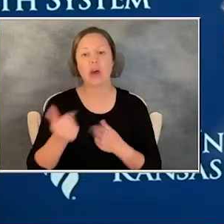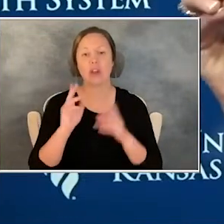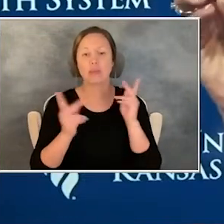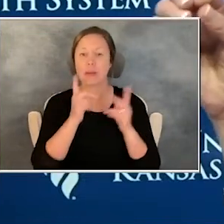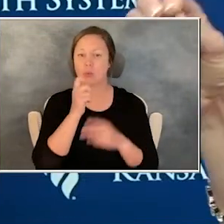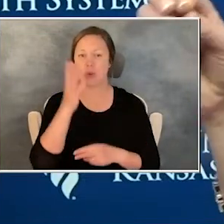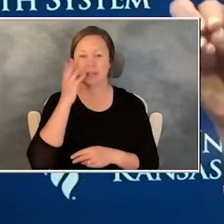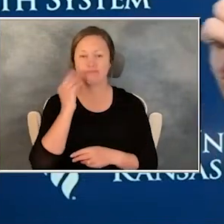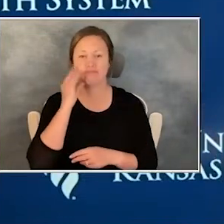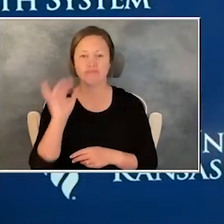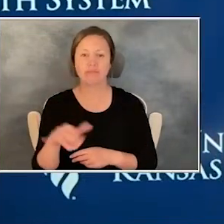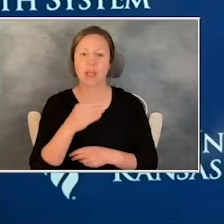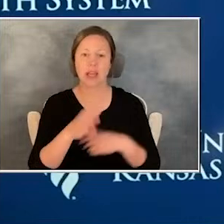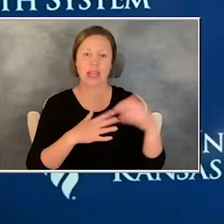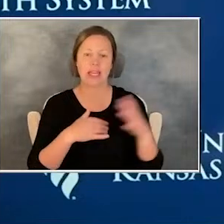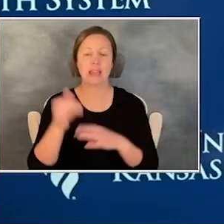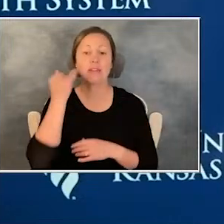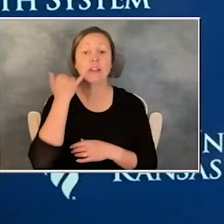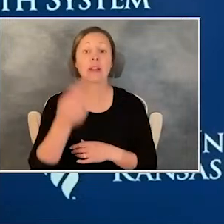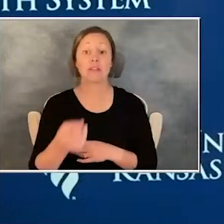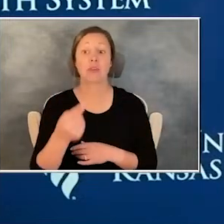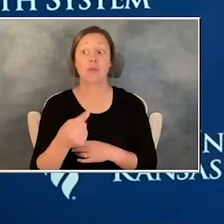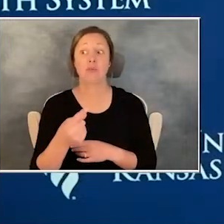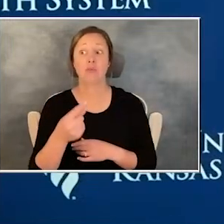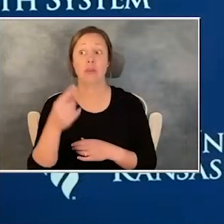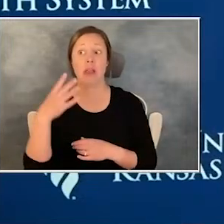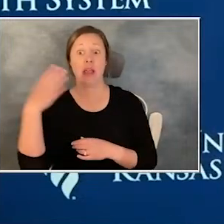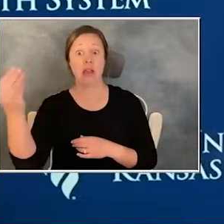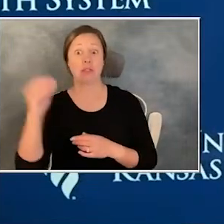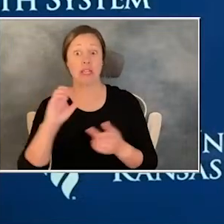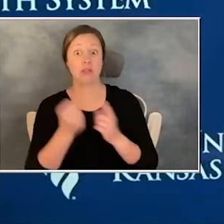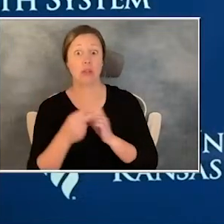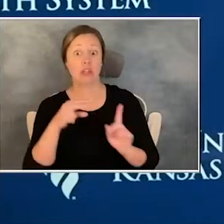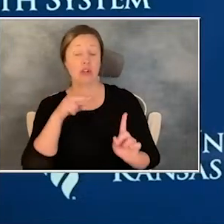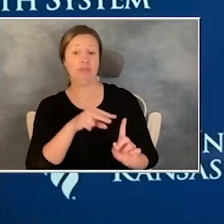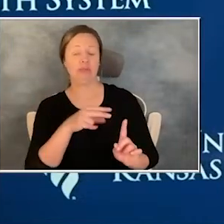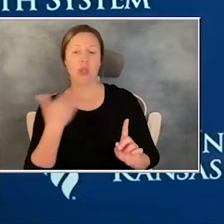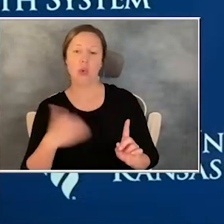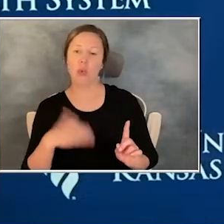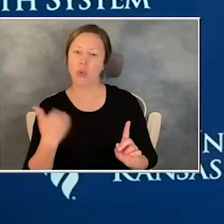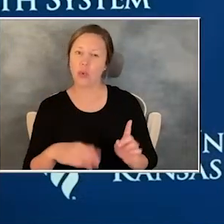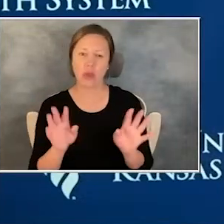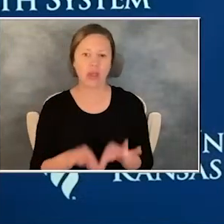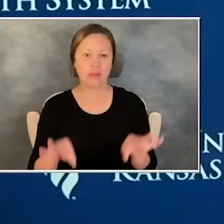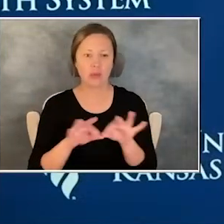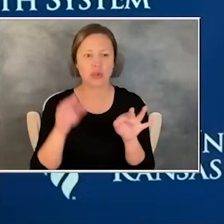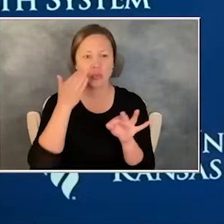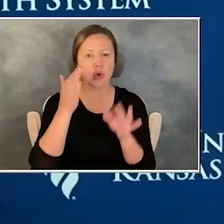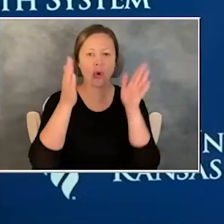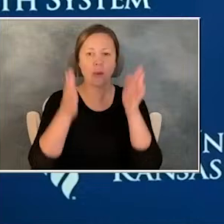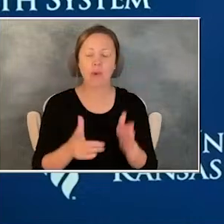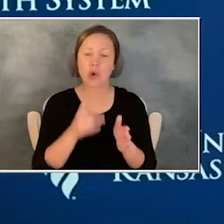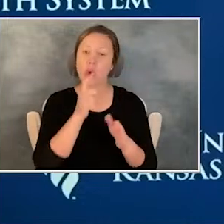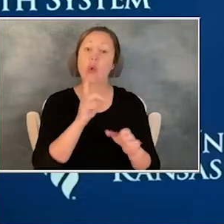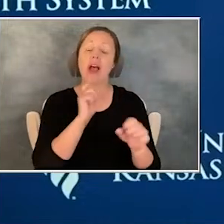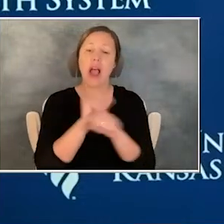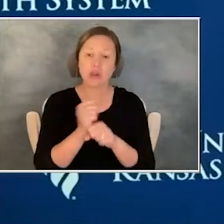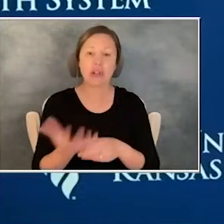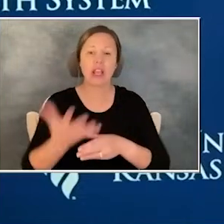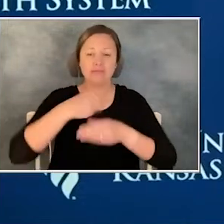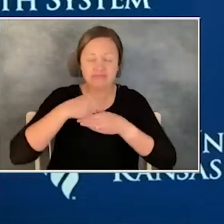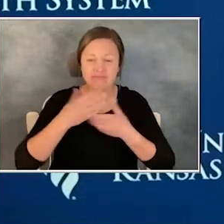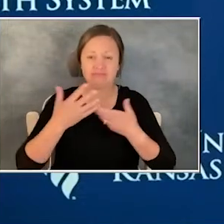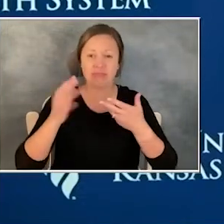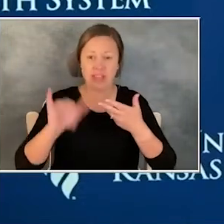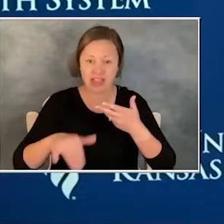even if you're on the peripheries, just so important to know what the person who's like in the thick of it, in the trenches, is going through. Because